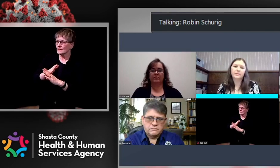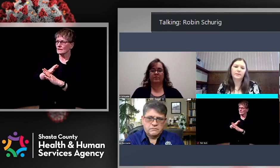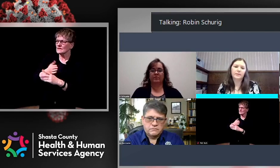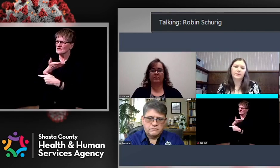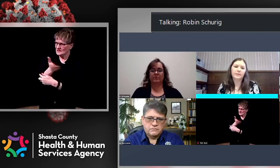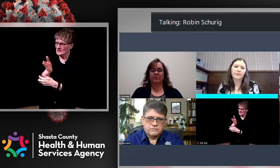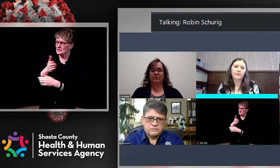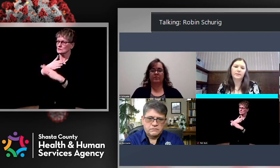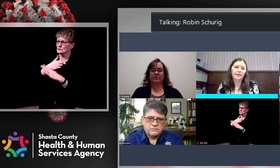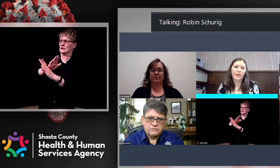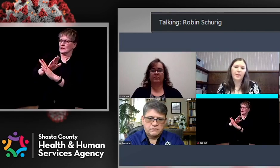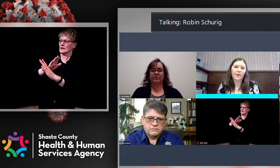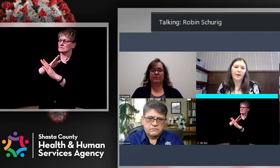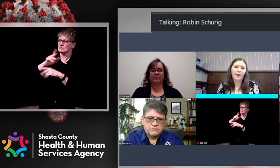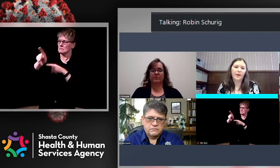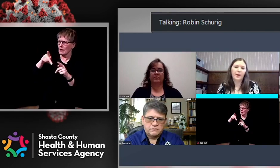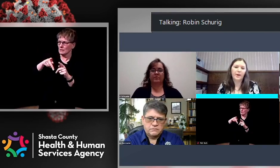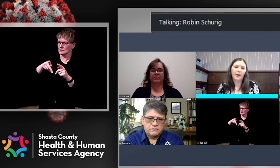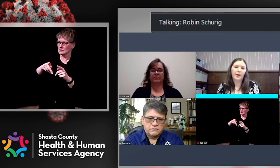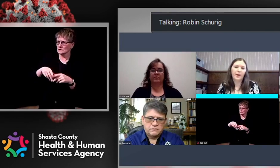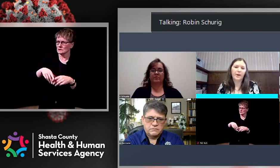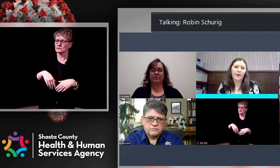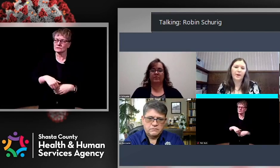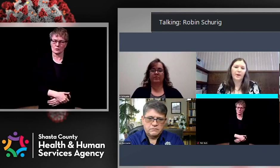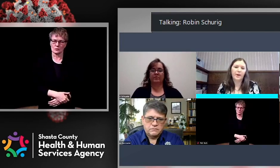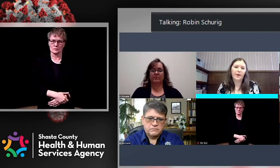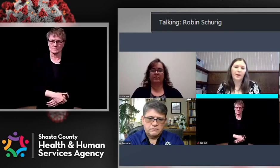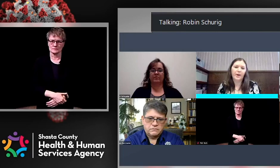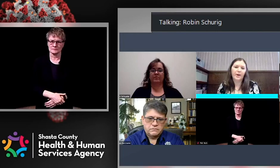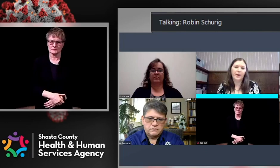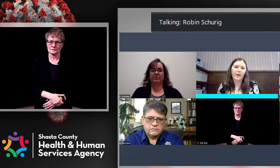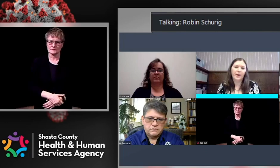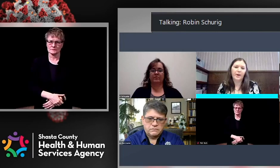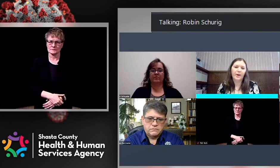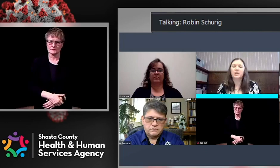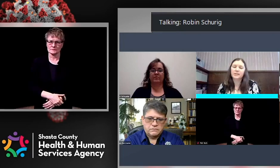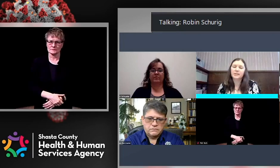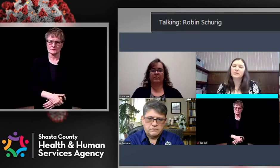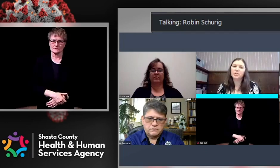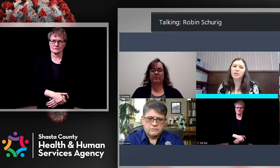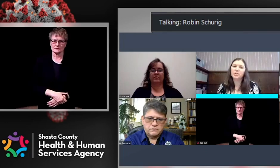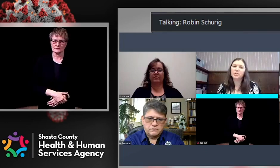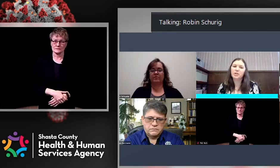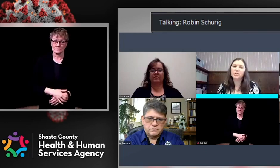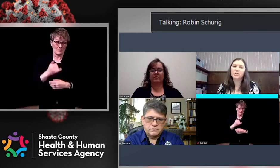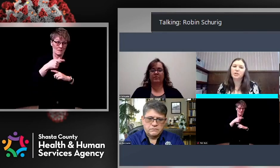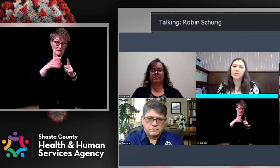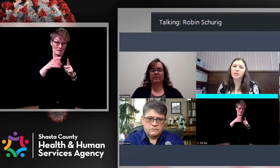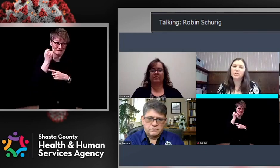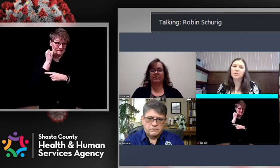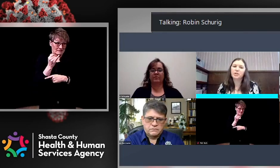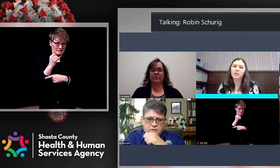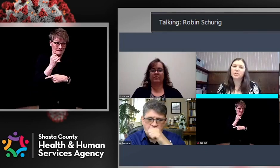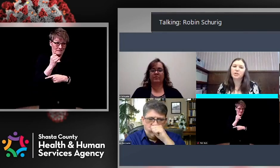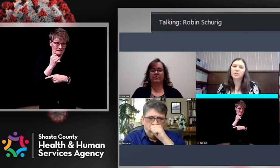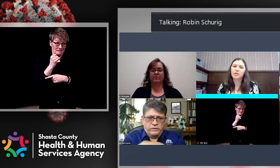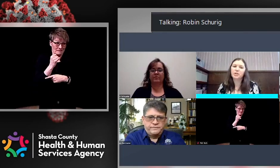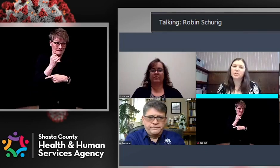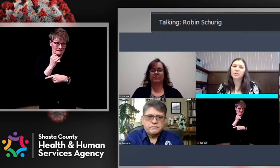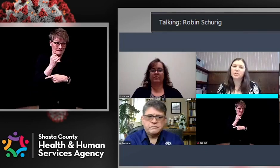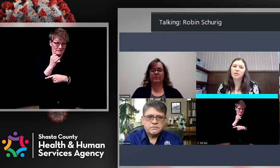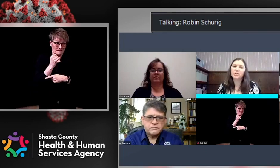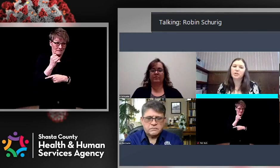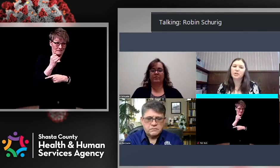we, as I said, very rarely will do with a business is refer them to one of those state agencies. But generally, those agencies are reaching